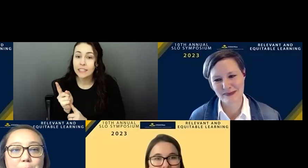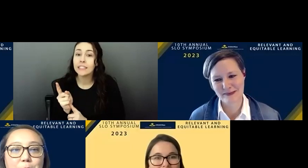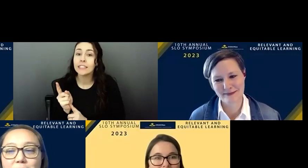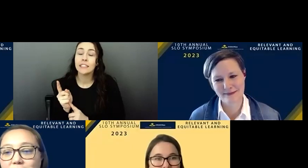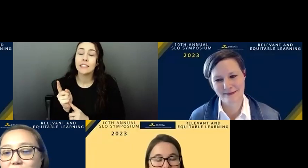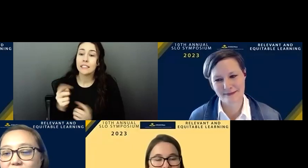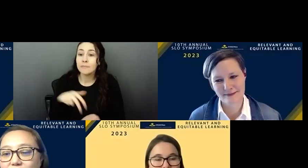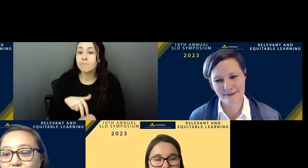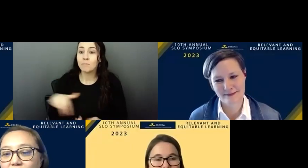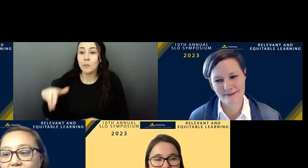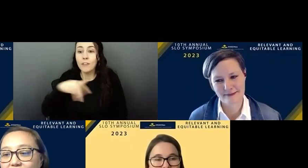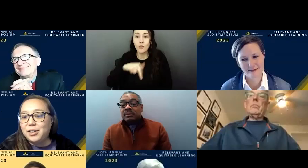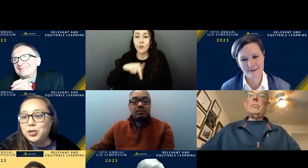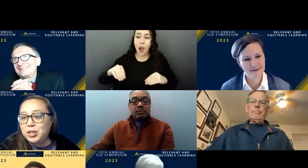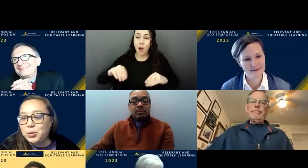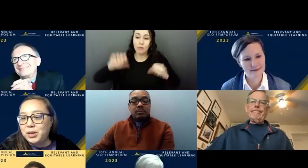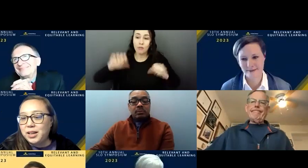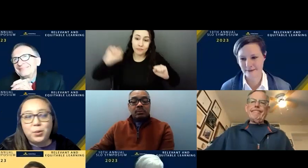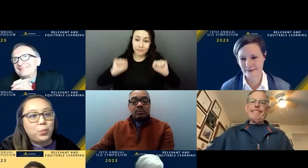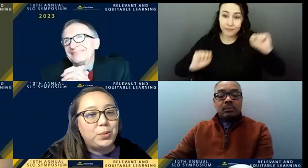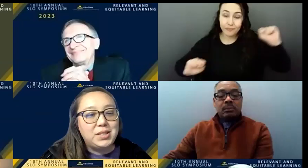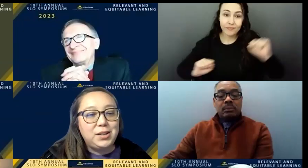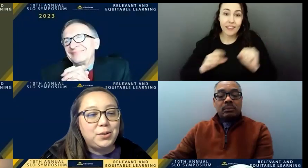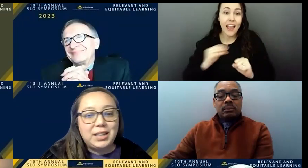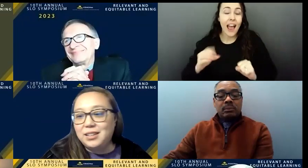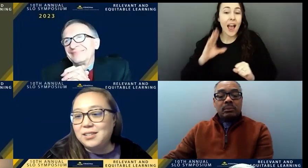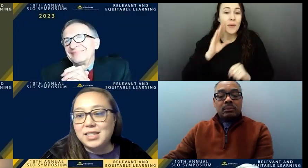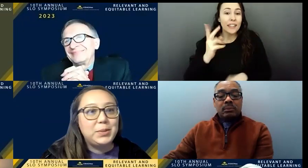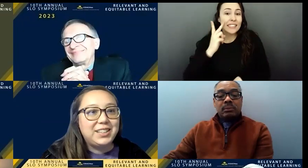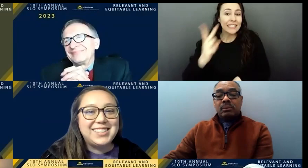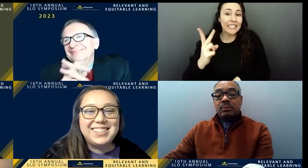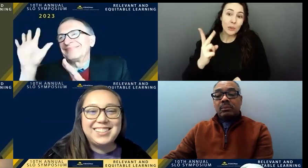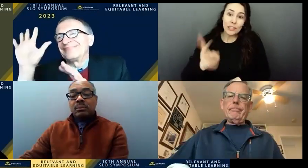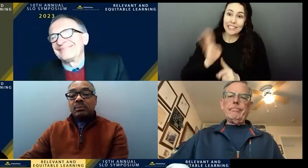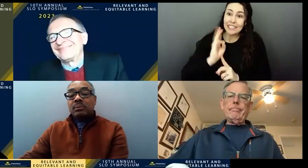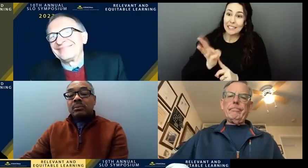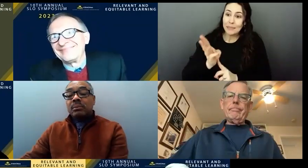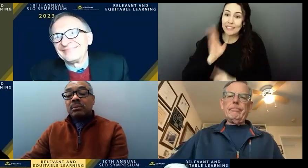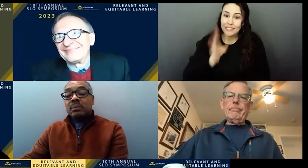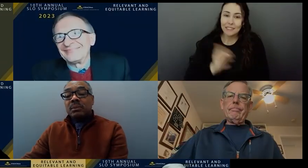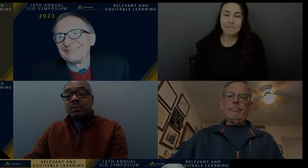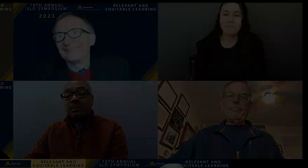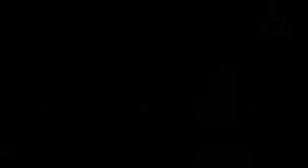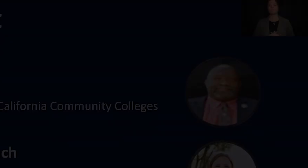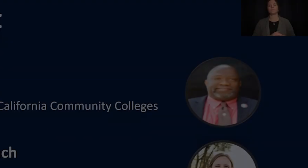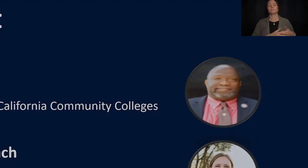Get up and move around if you need to, stretch a bit, and we will see you in 6 minutes.